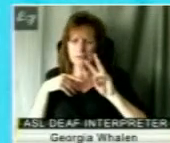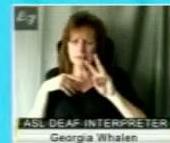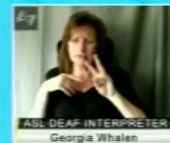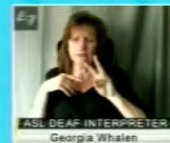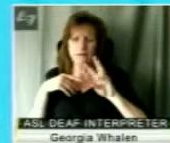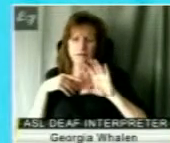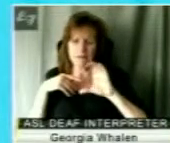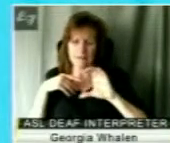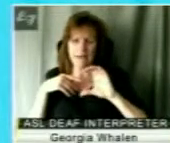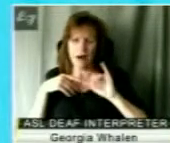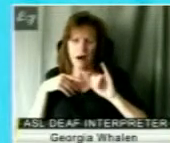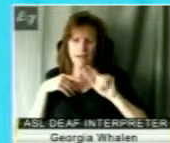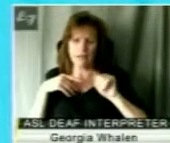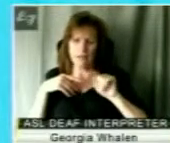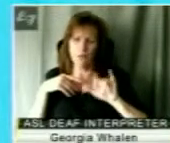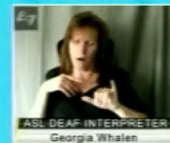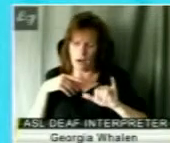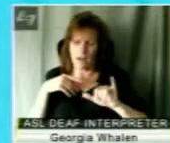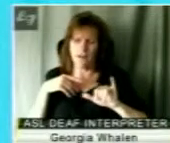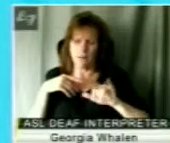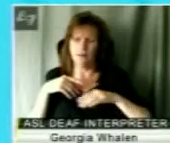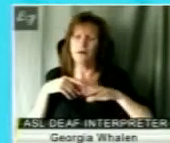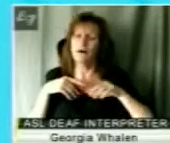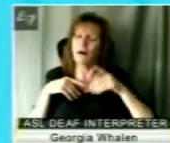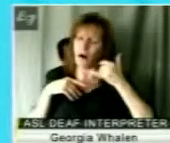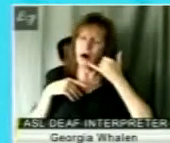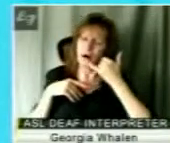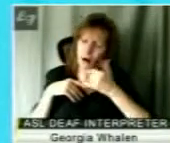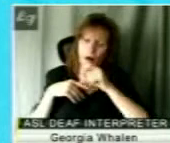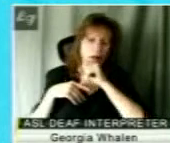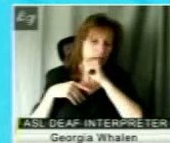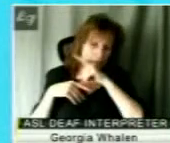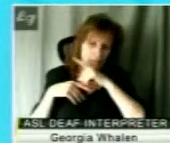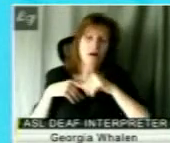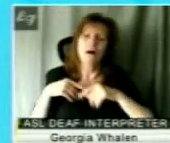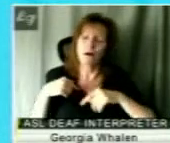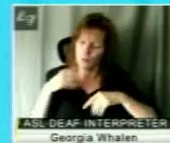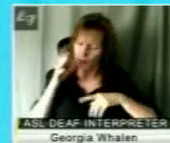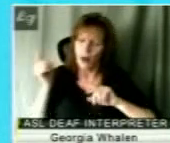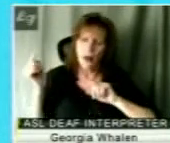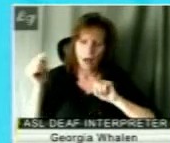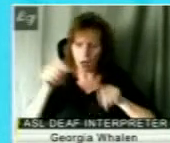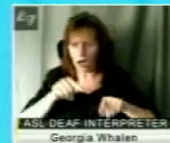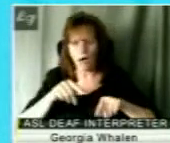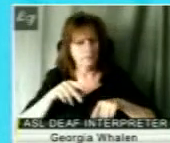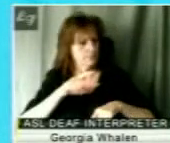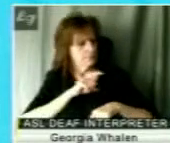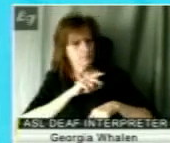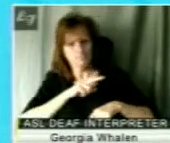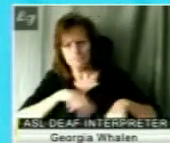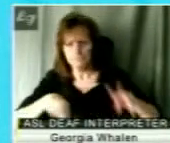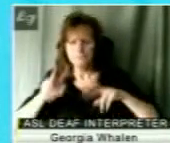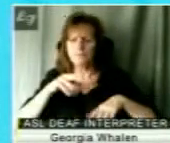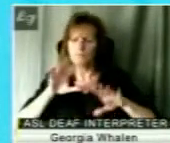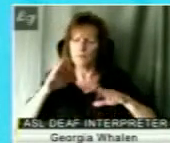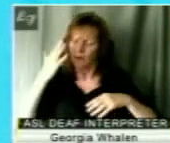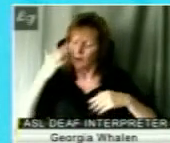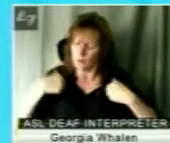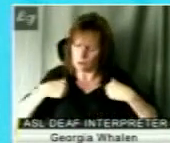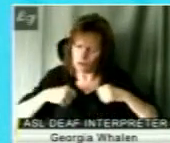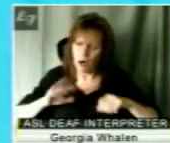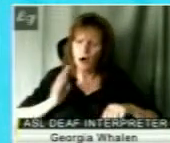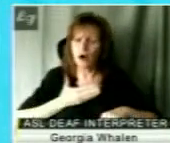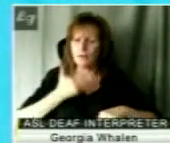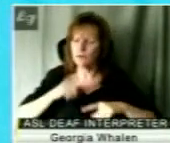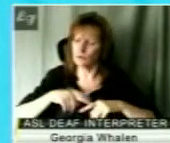going on and prioritize that. And if people feel we're just not there and enough, know that we are out and we're doing our best to tackle a